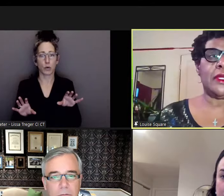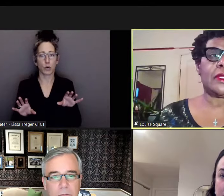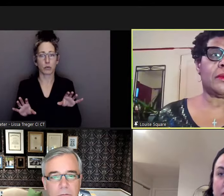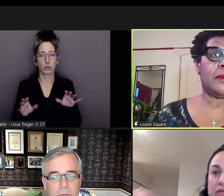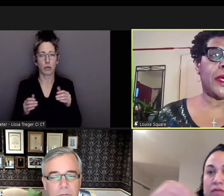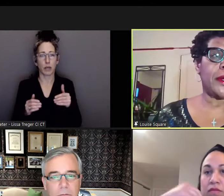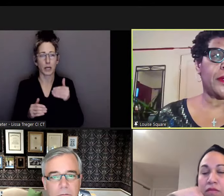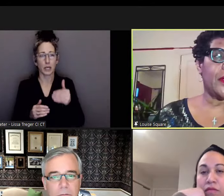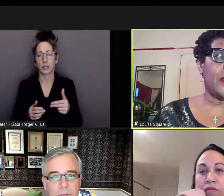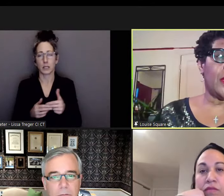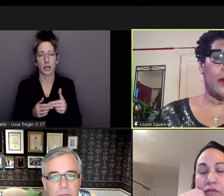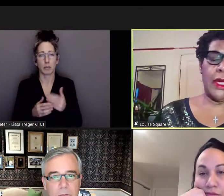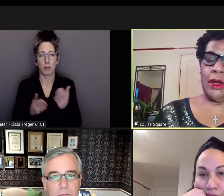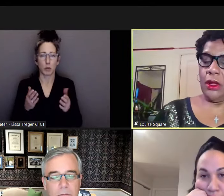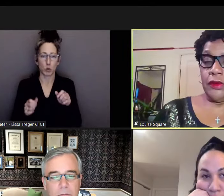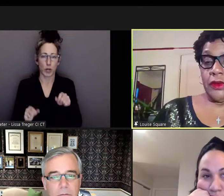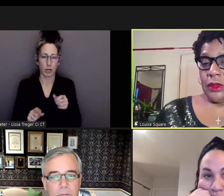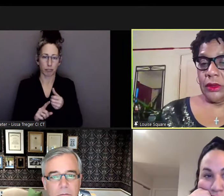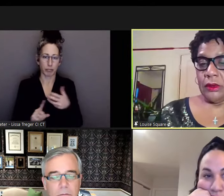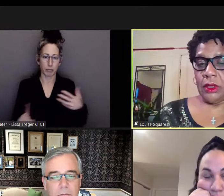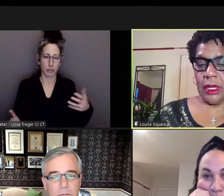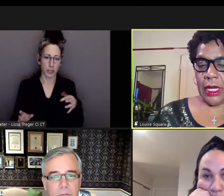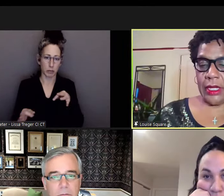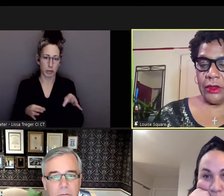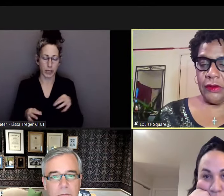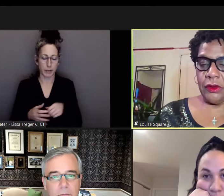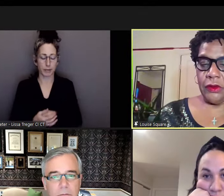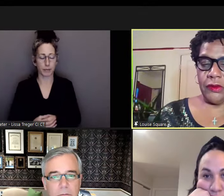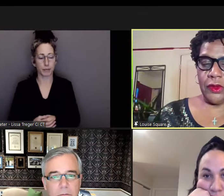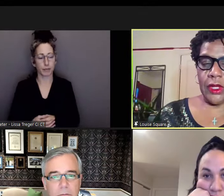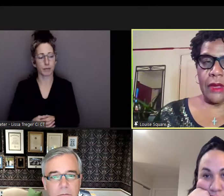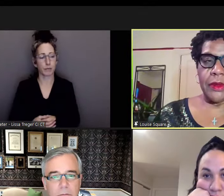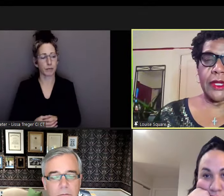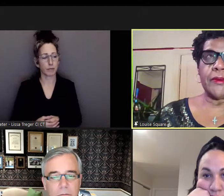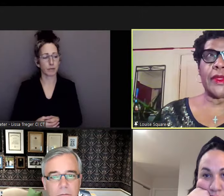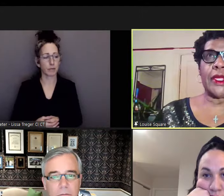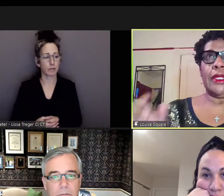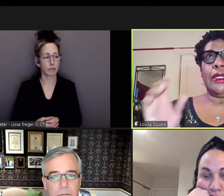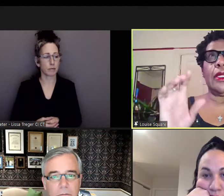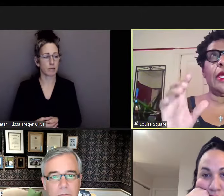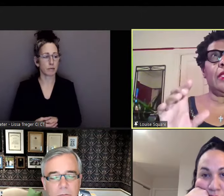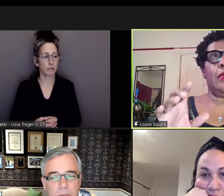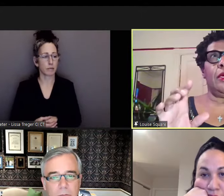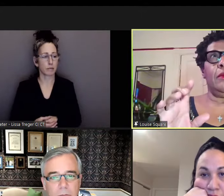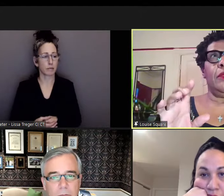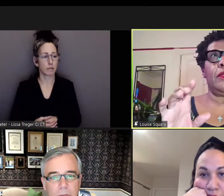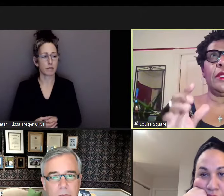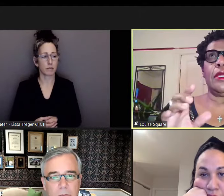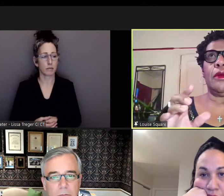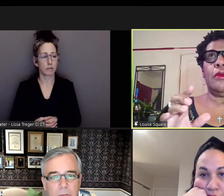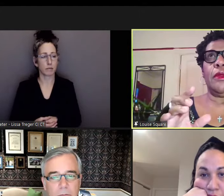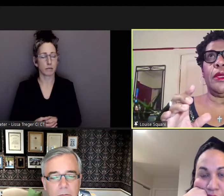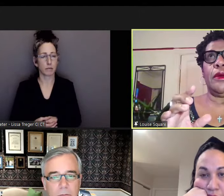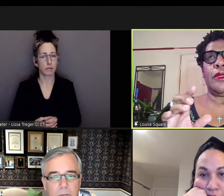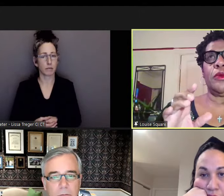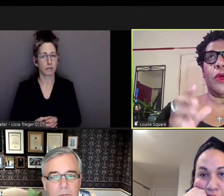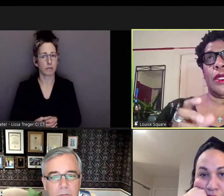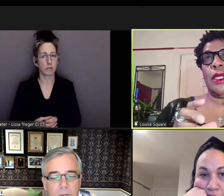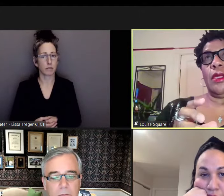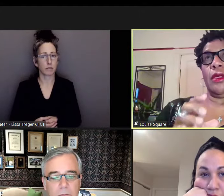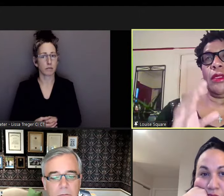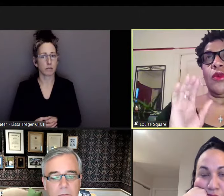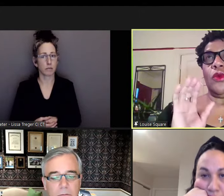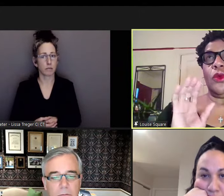maybe you can explain this a little bit better, and all of you can answer if you like, but it looked like you said there